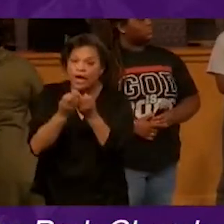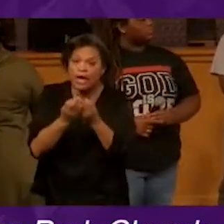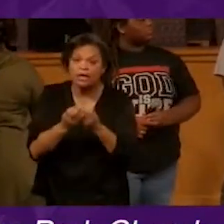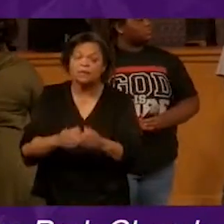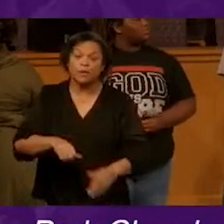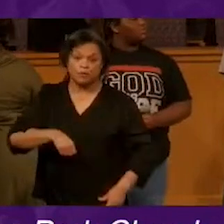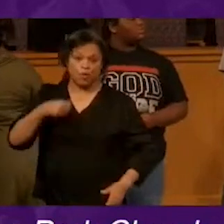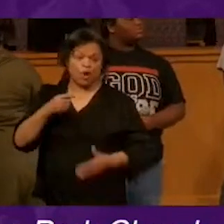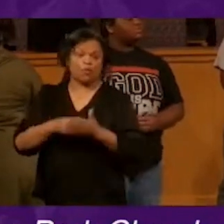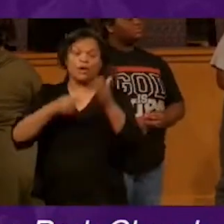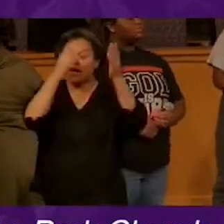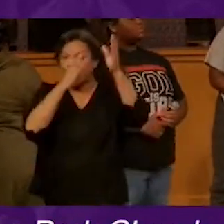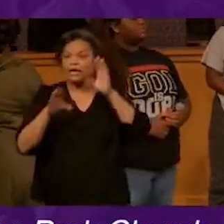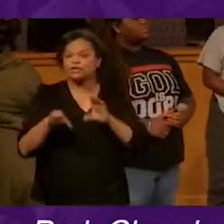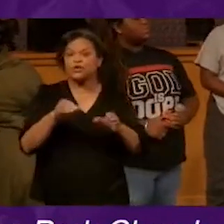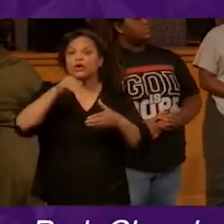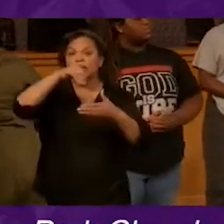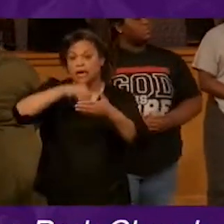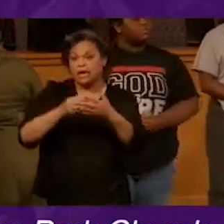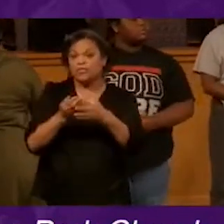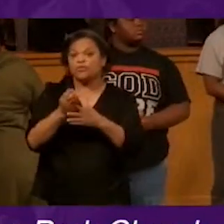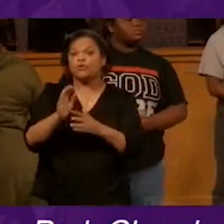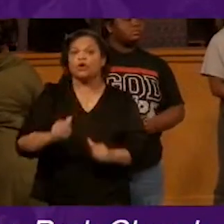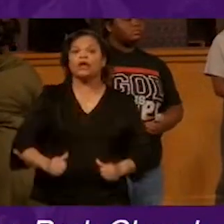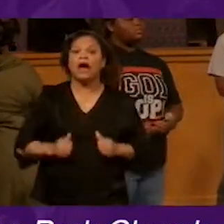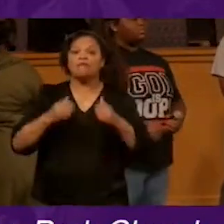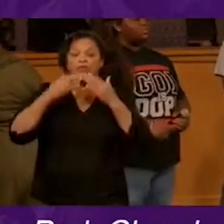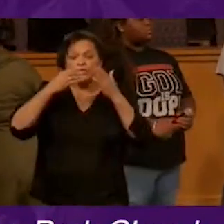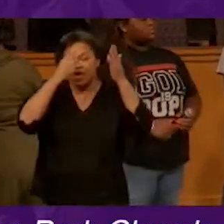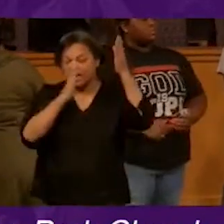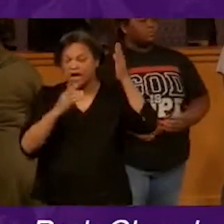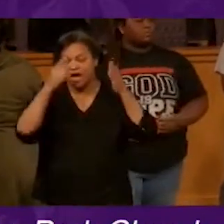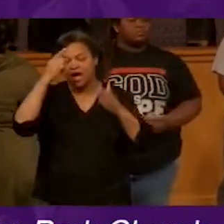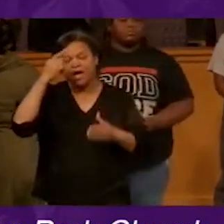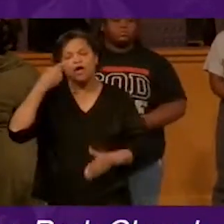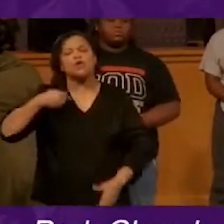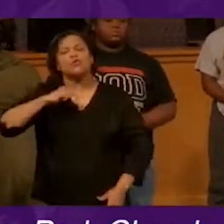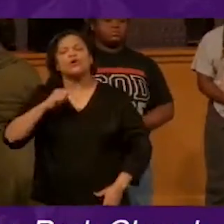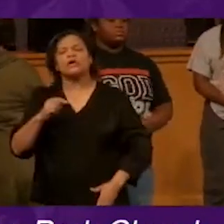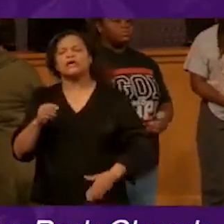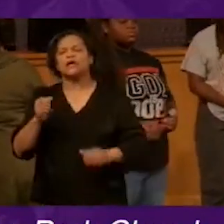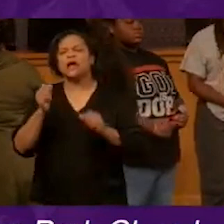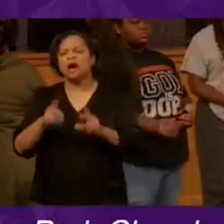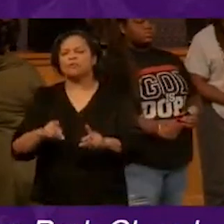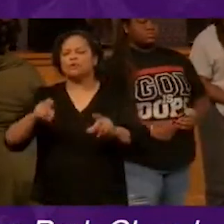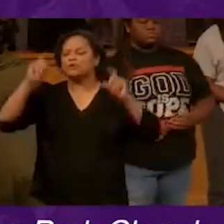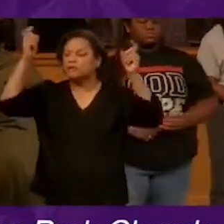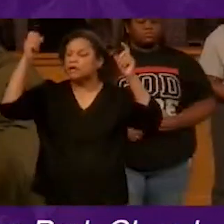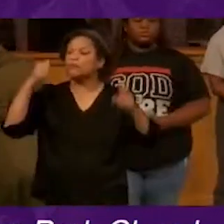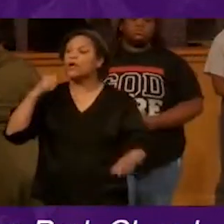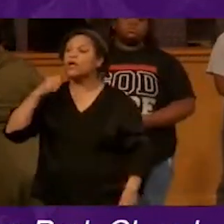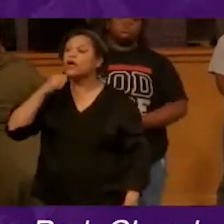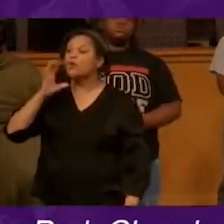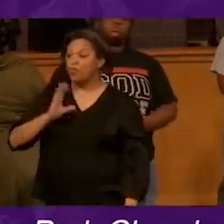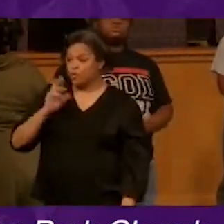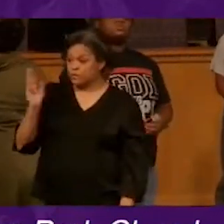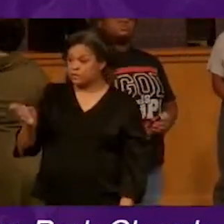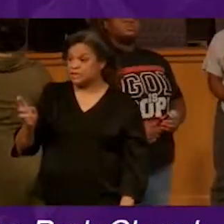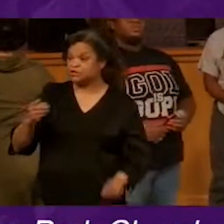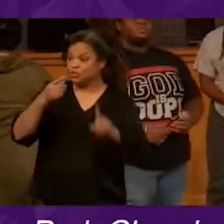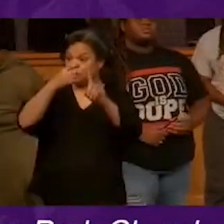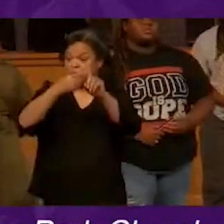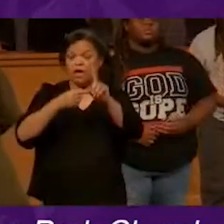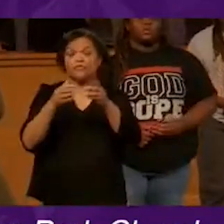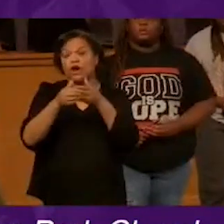being proud of what God is doing in and through your life. And we thank God that we get an opportunity to celebrate Women's History Month. We celebrate our leading